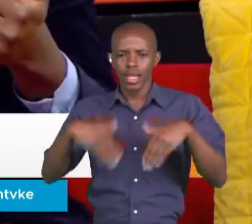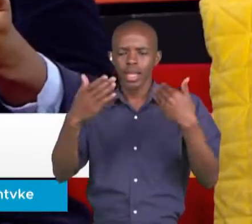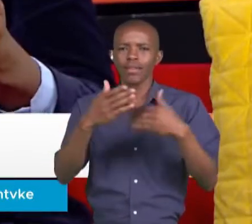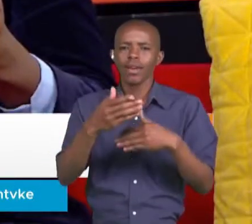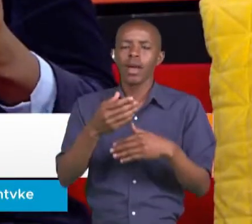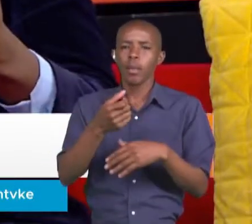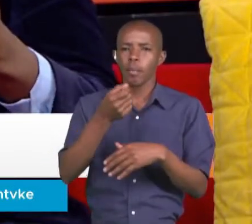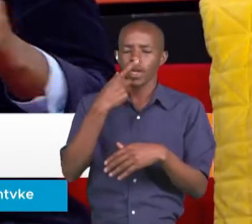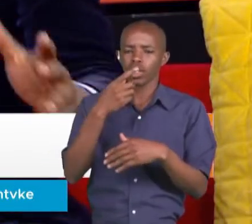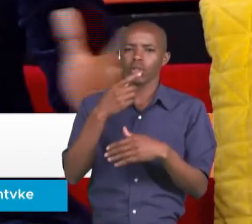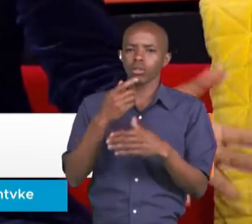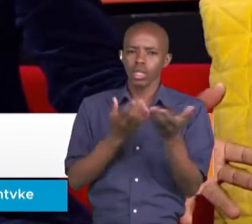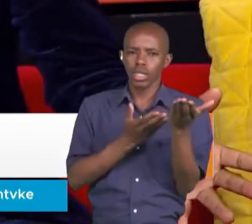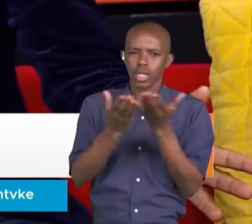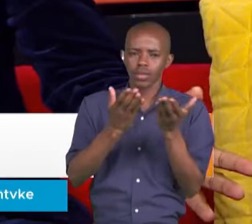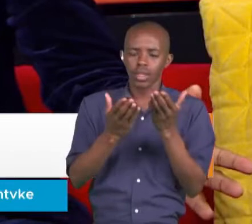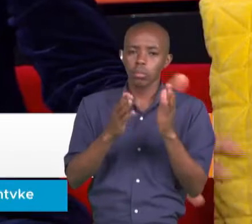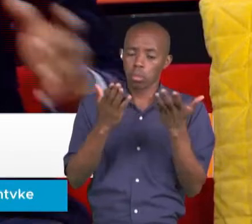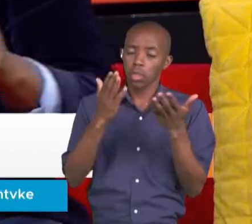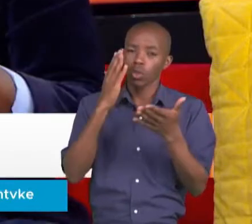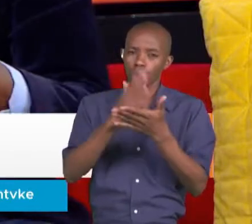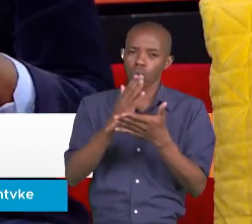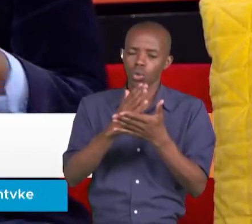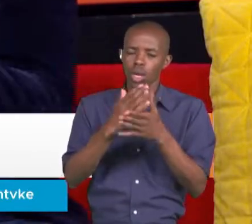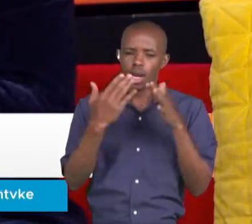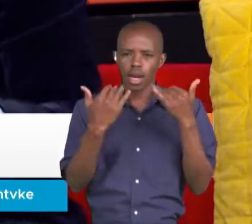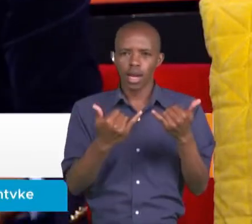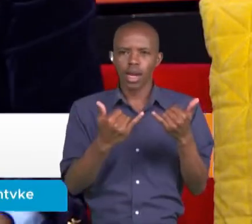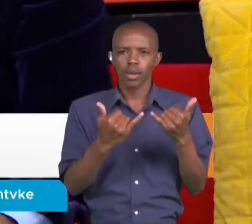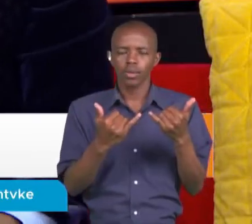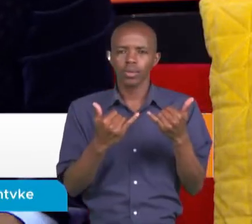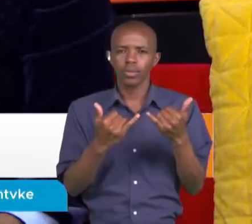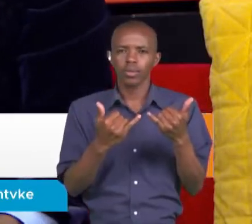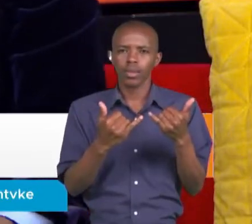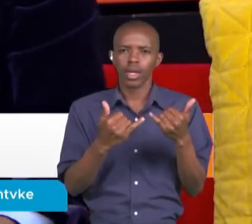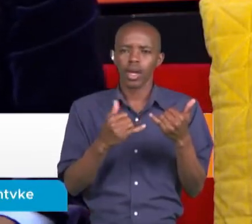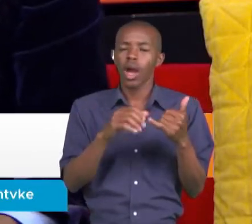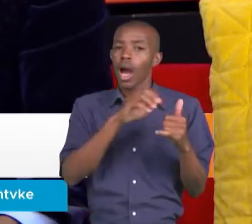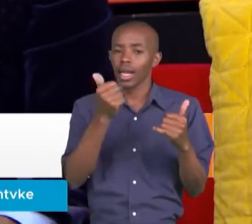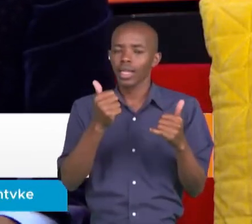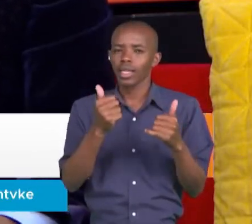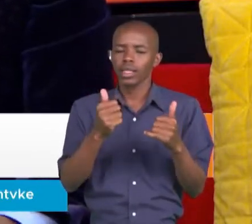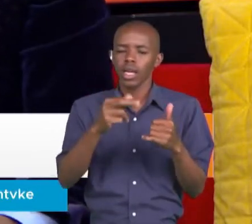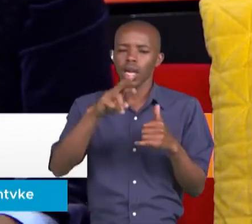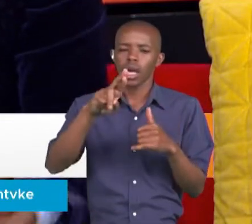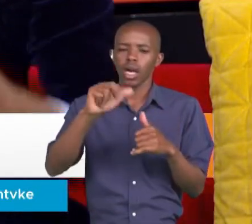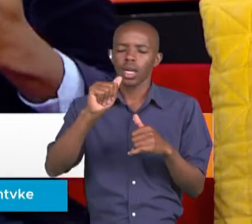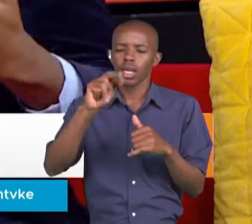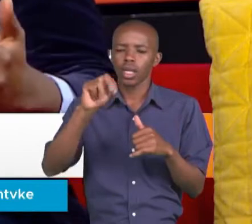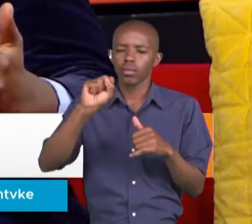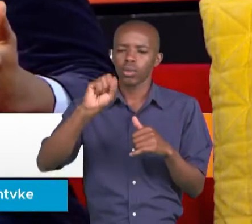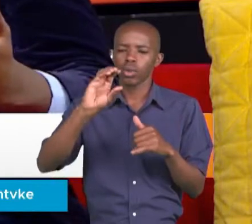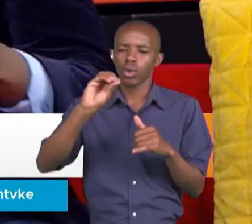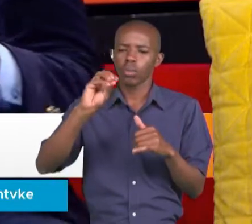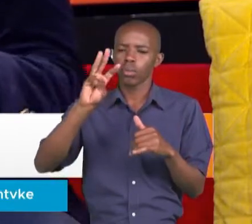services to the locals. Yes, yes. This turned out to be very true. Yes. Yeah. Yes. Now, ransom. It's a different ball game right here. Mm-hmm. It's something people